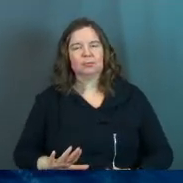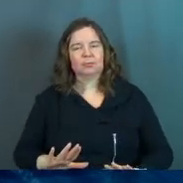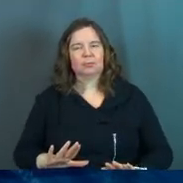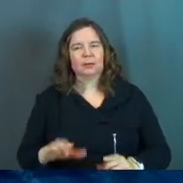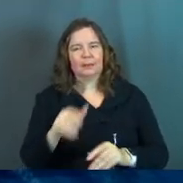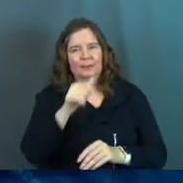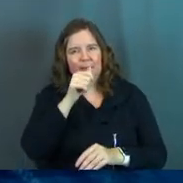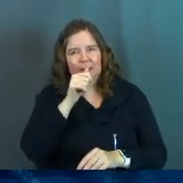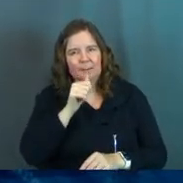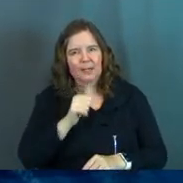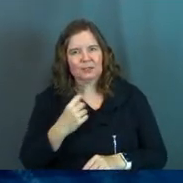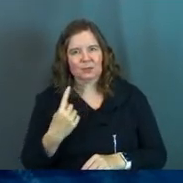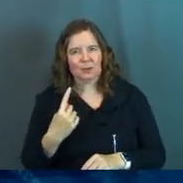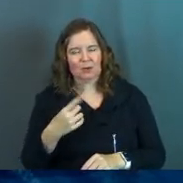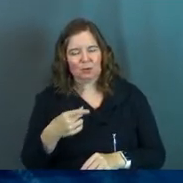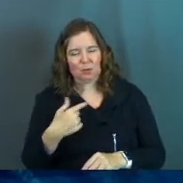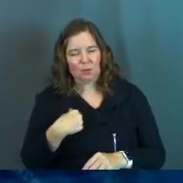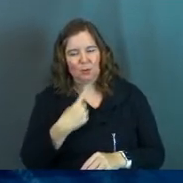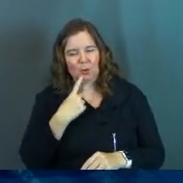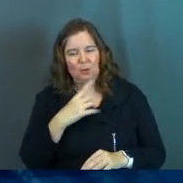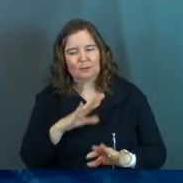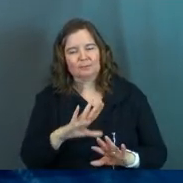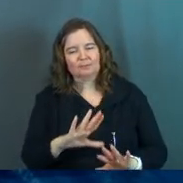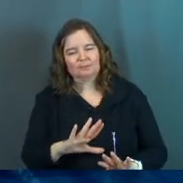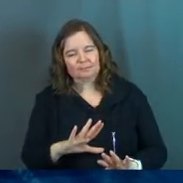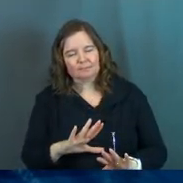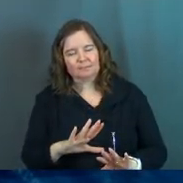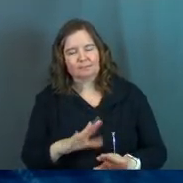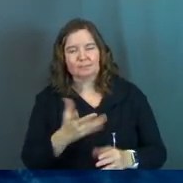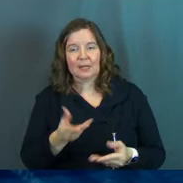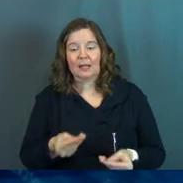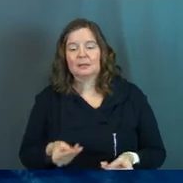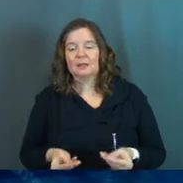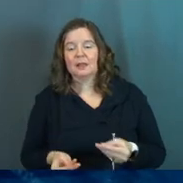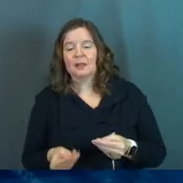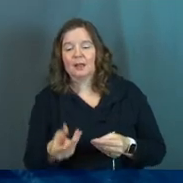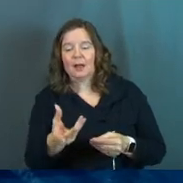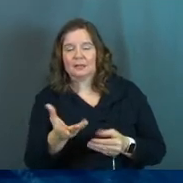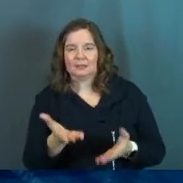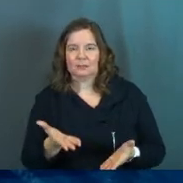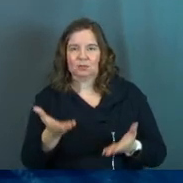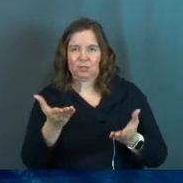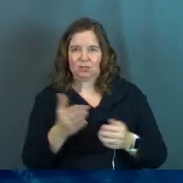You be the patient one in the room. You be the one who slides in some suggestions.